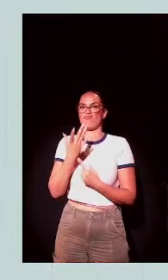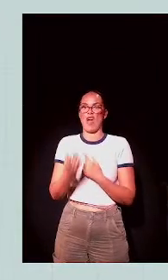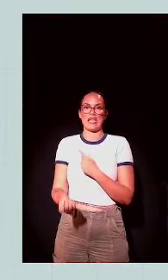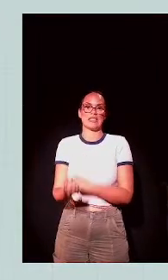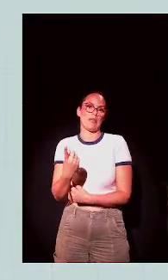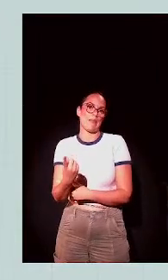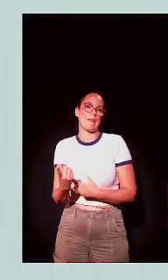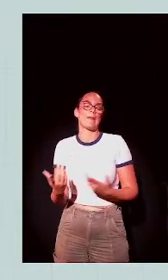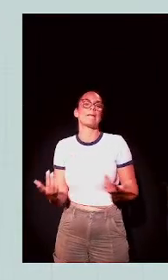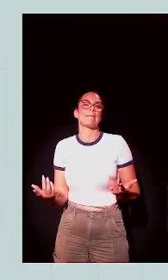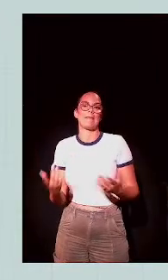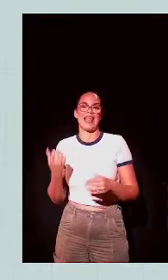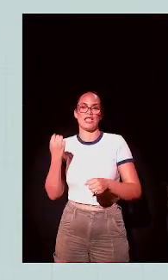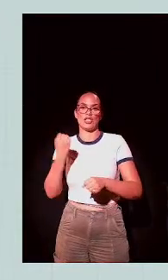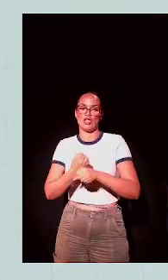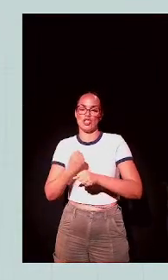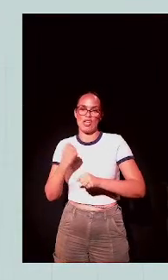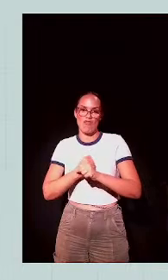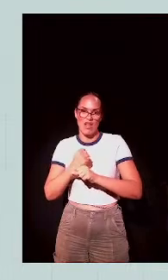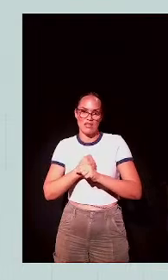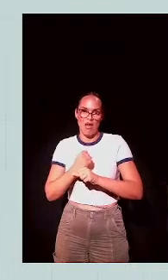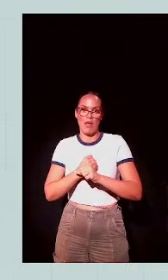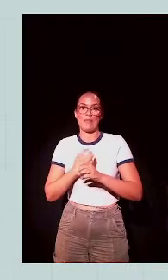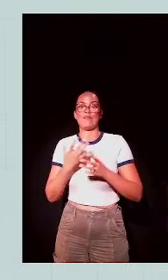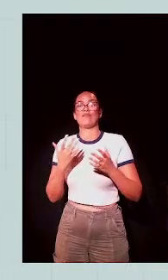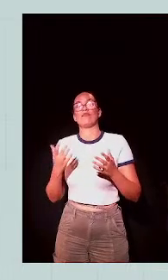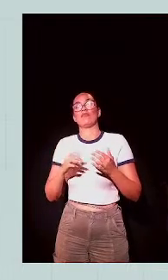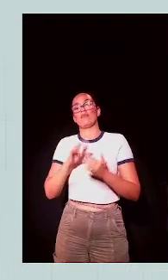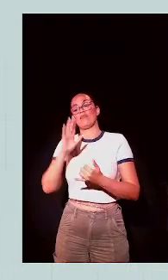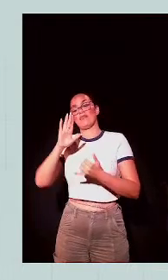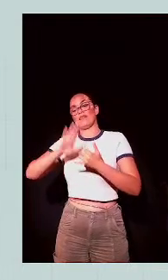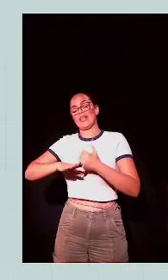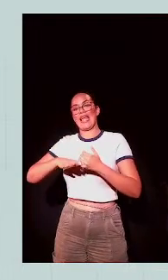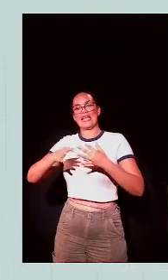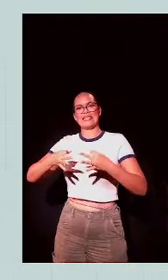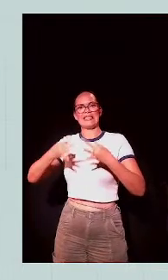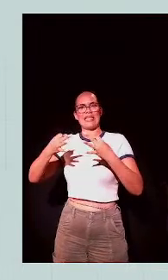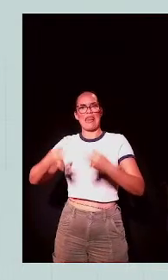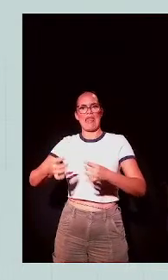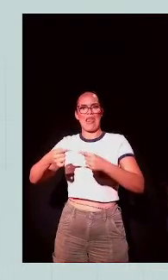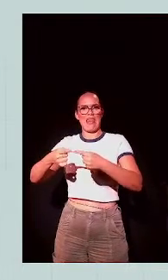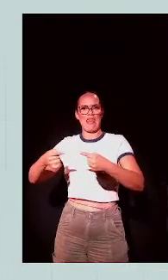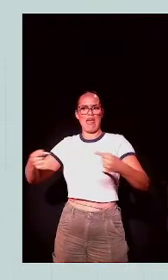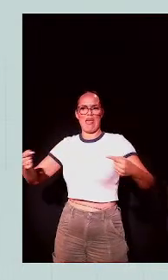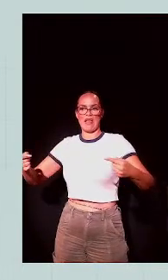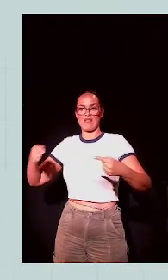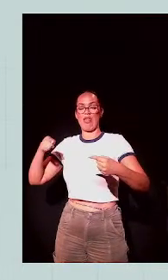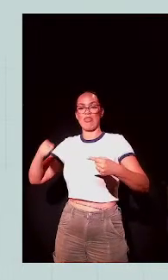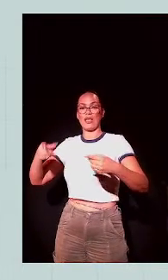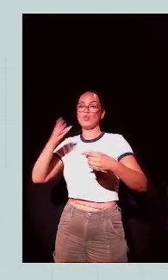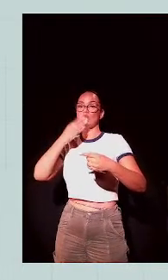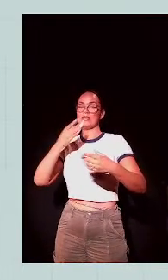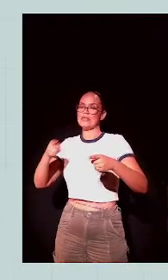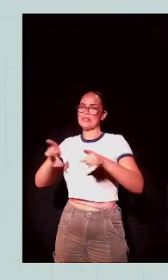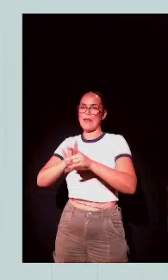VCO. Finally, we've got a delay line, which is also being modulated by the same envelope.